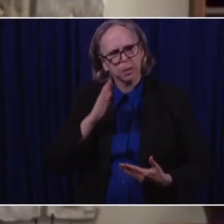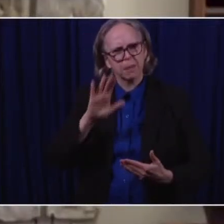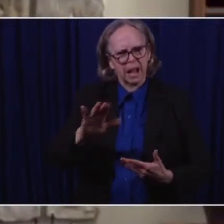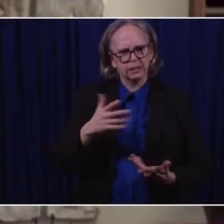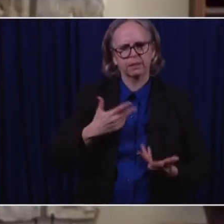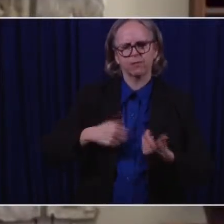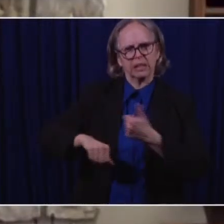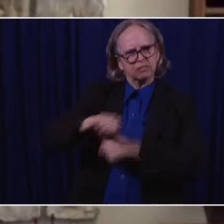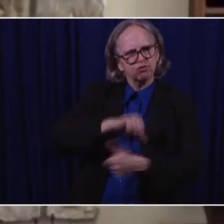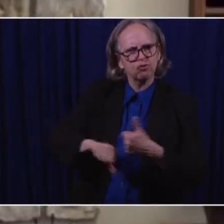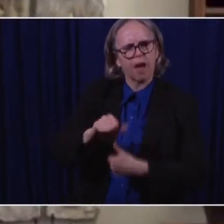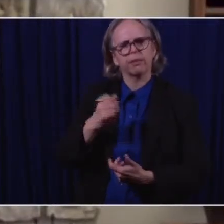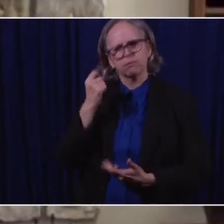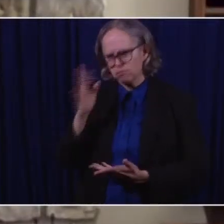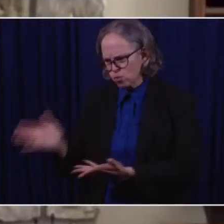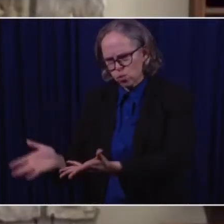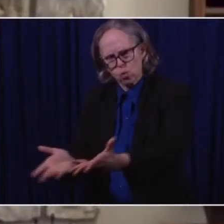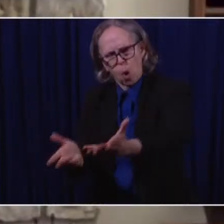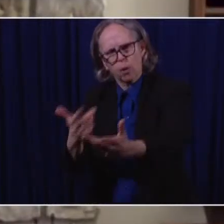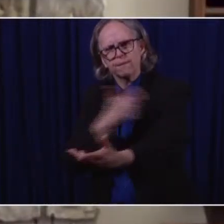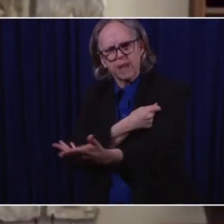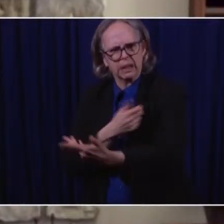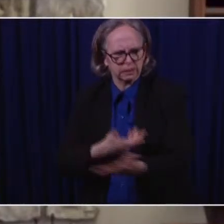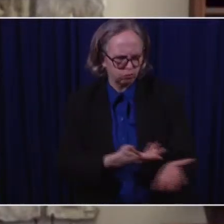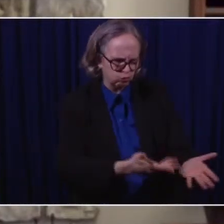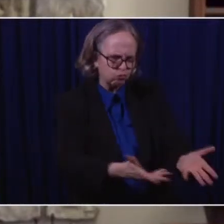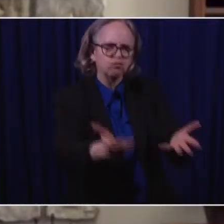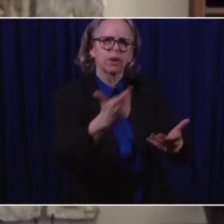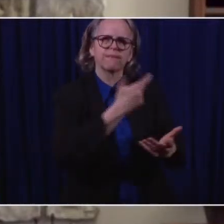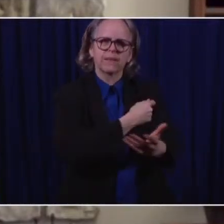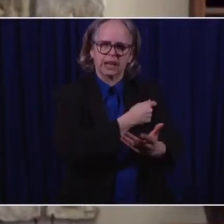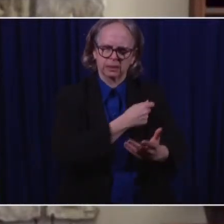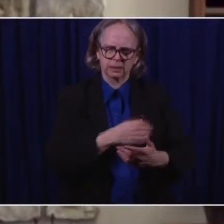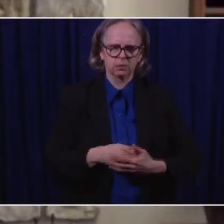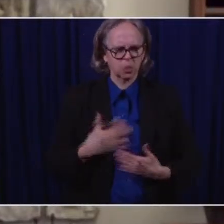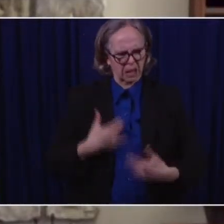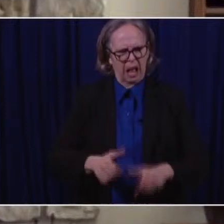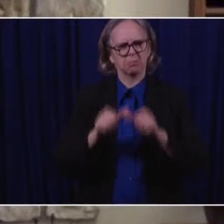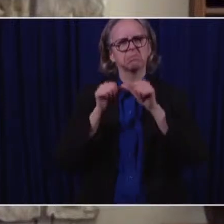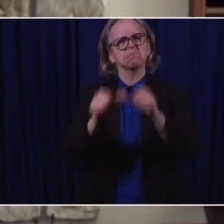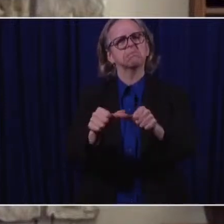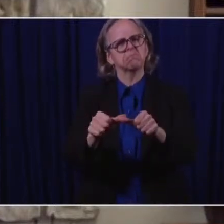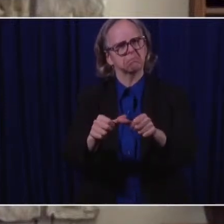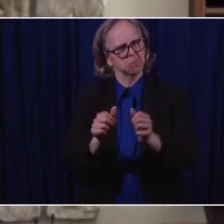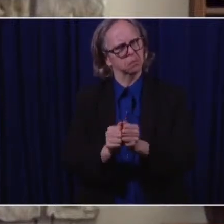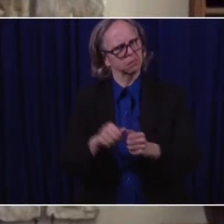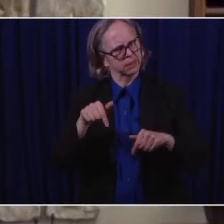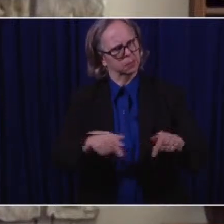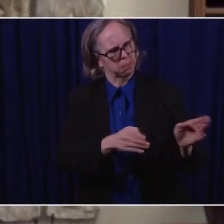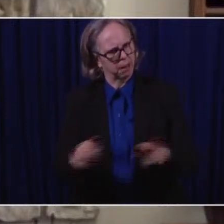going to get their vaccine, and we're going to continue to do everything we can to see that they get it.